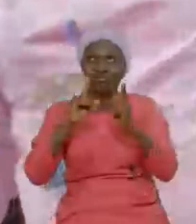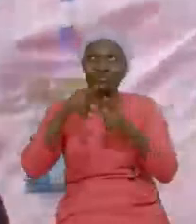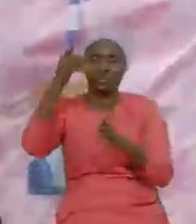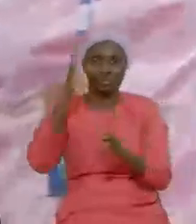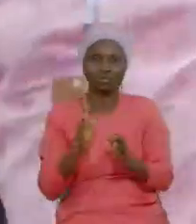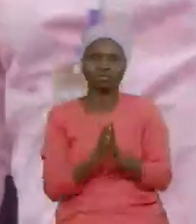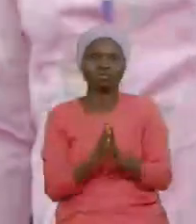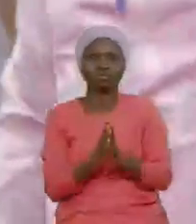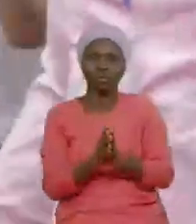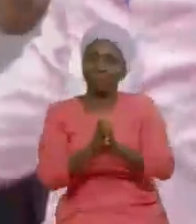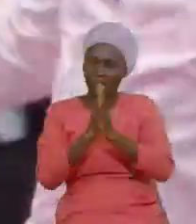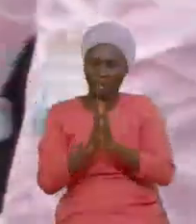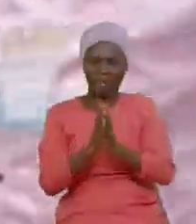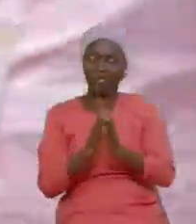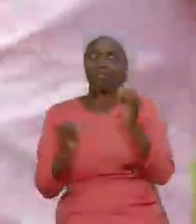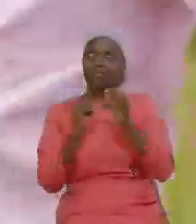Oh Lord, I am